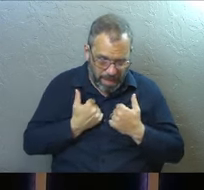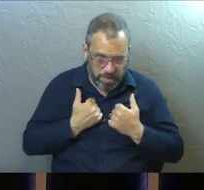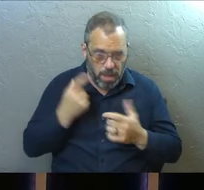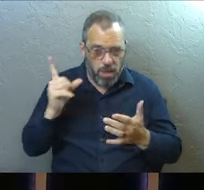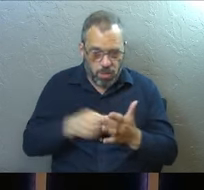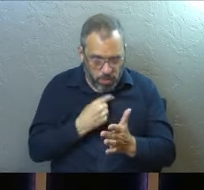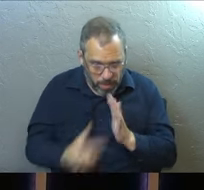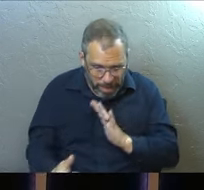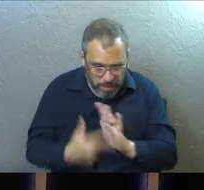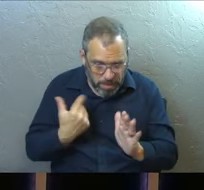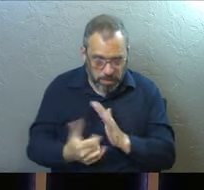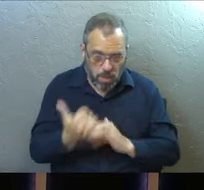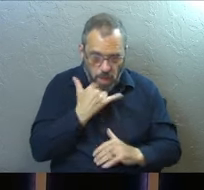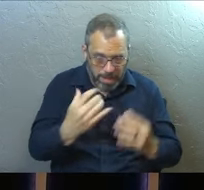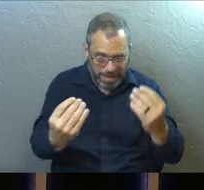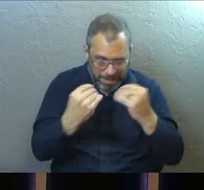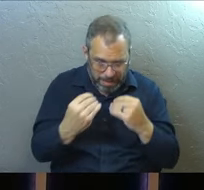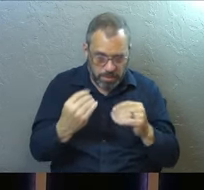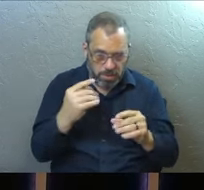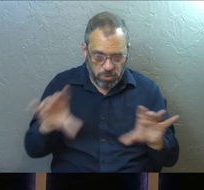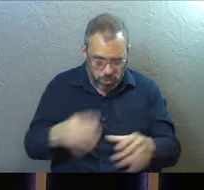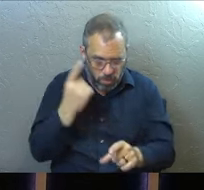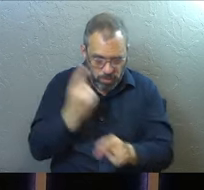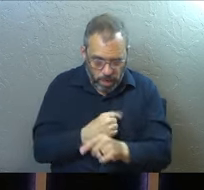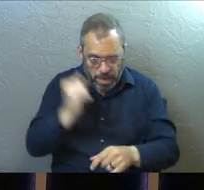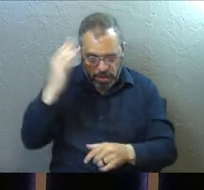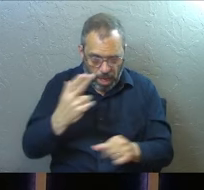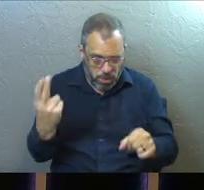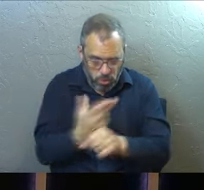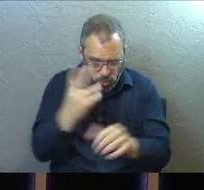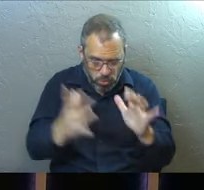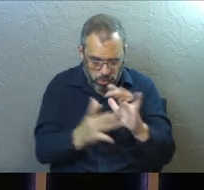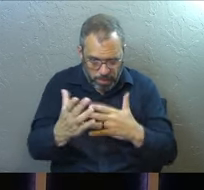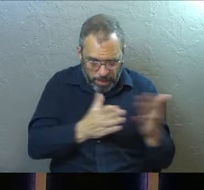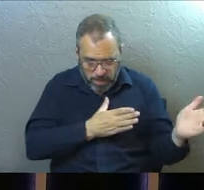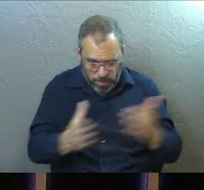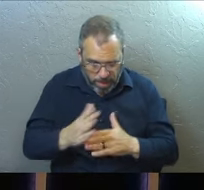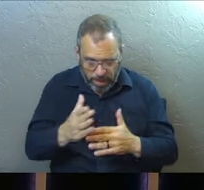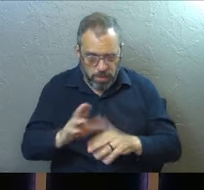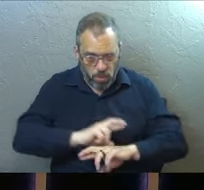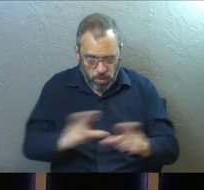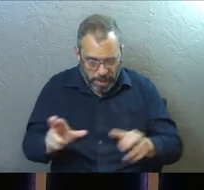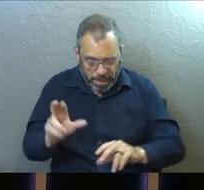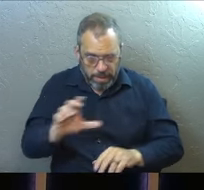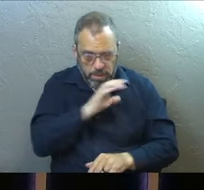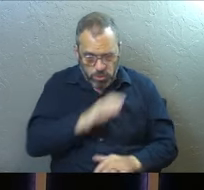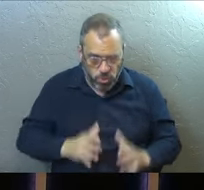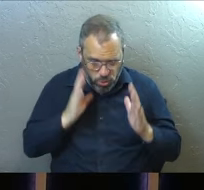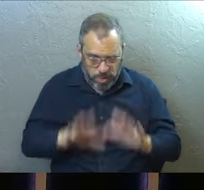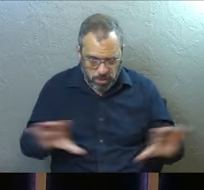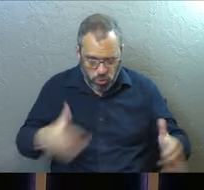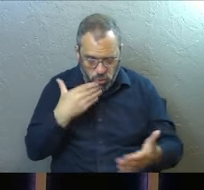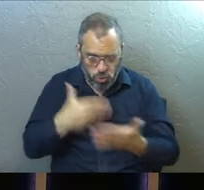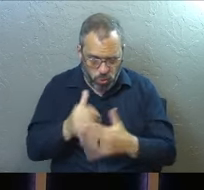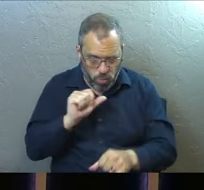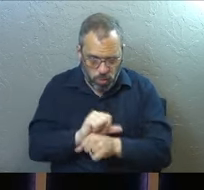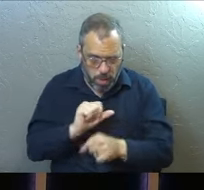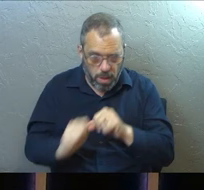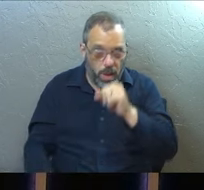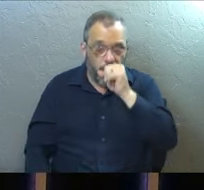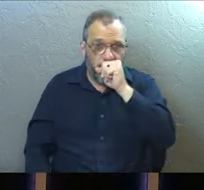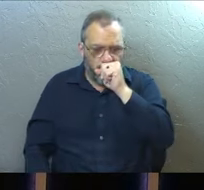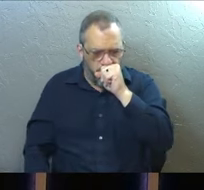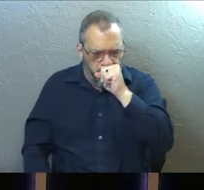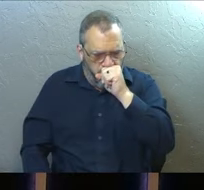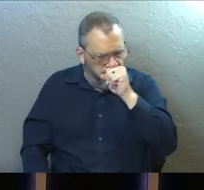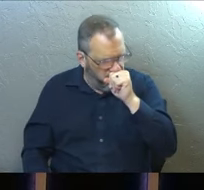It corrects us when we are wrong and teaches us to do what is right. God uses it to prepare and equip his people to do every good work.